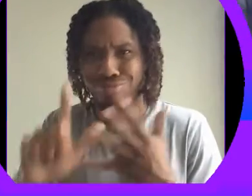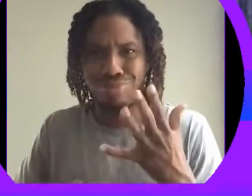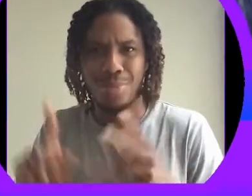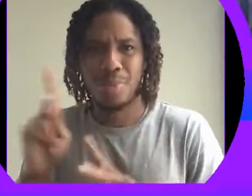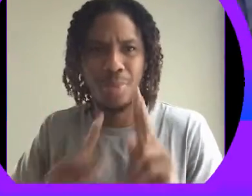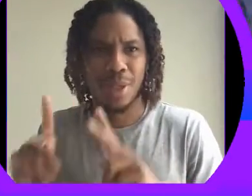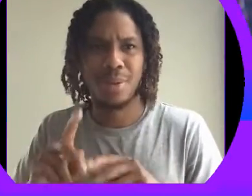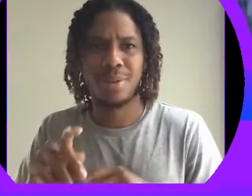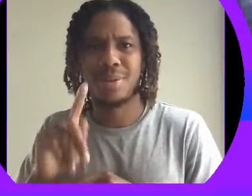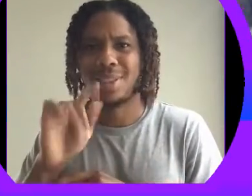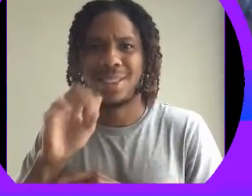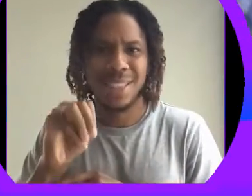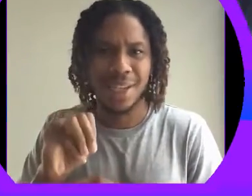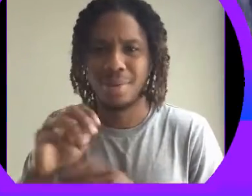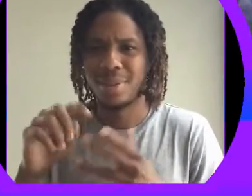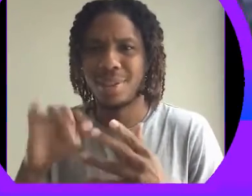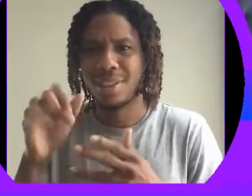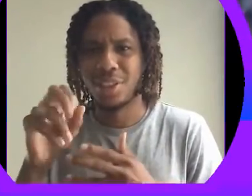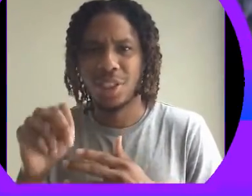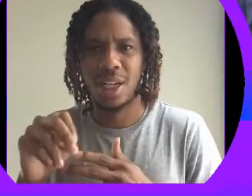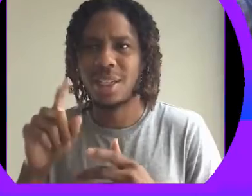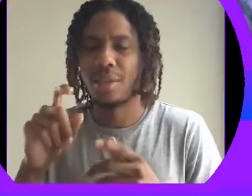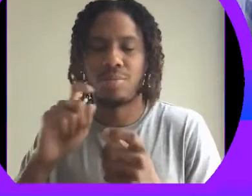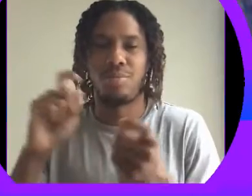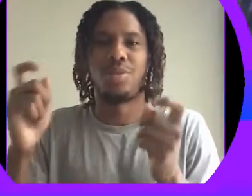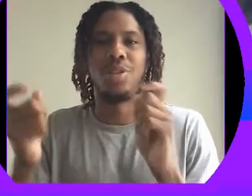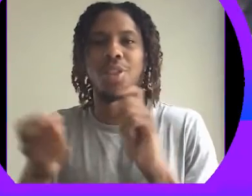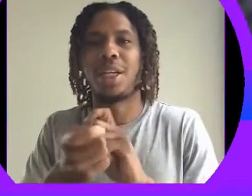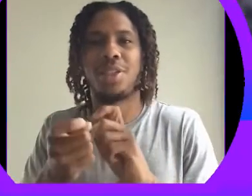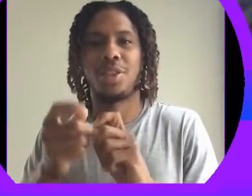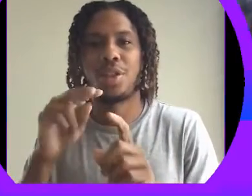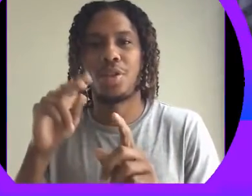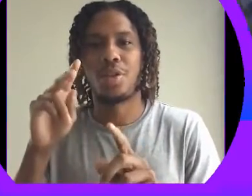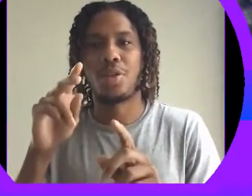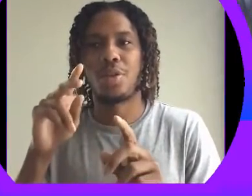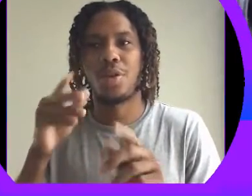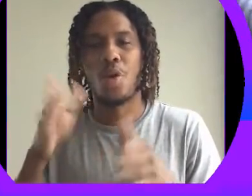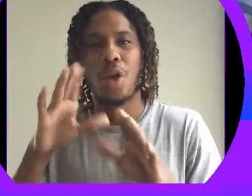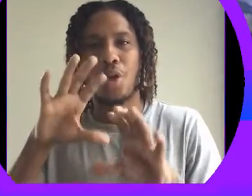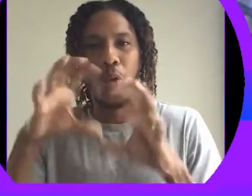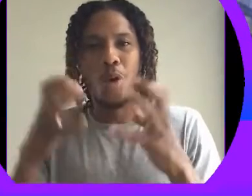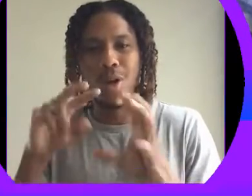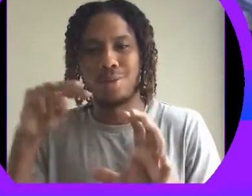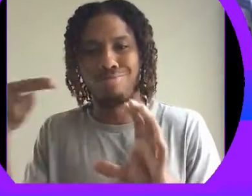these people, Tim Burton, John Lennon, have reshaped the world, and all of you can